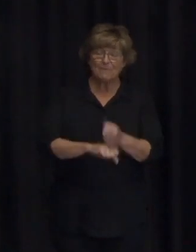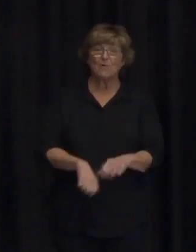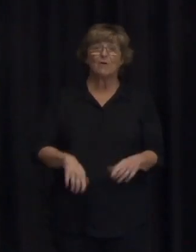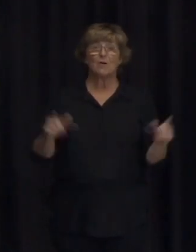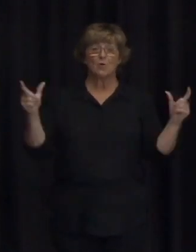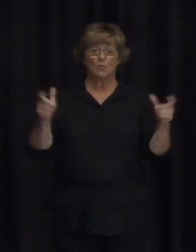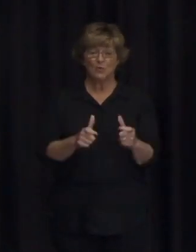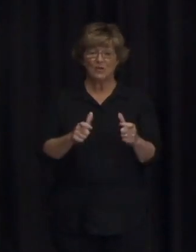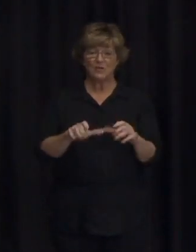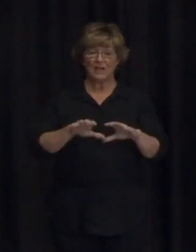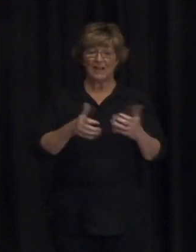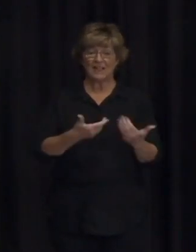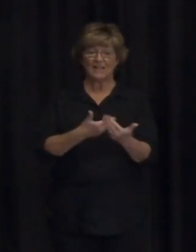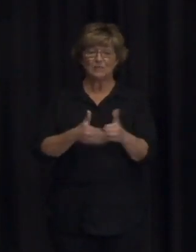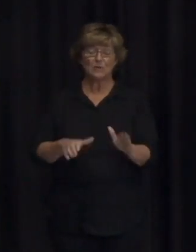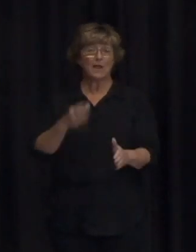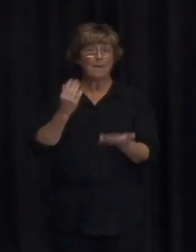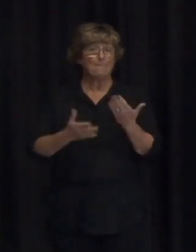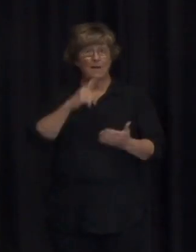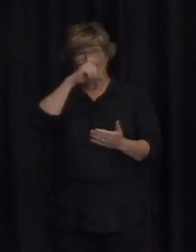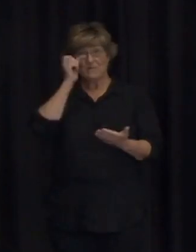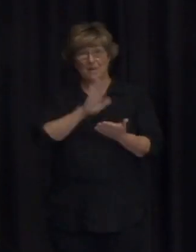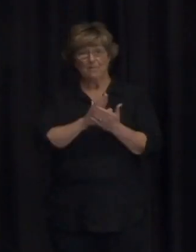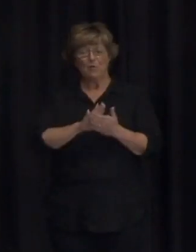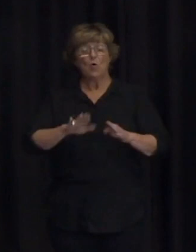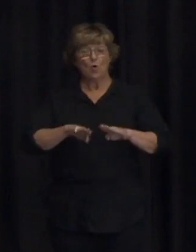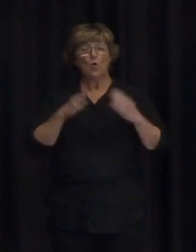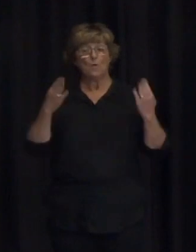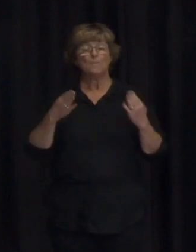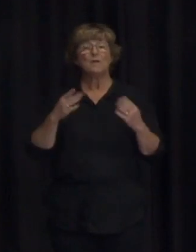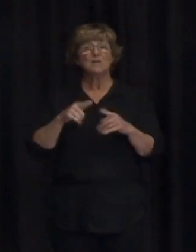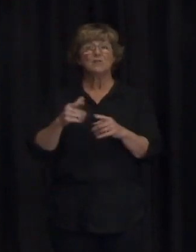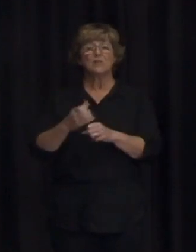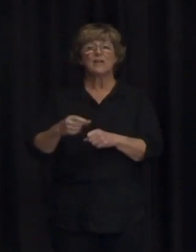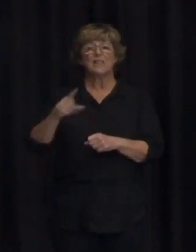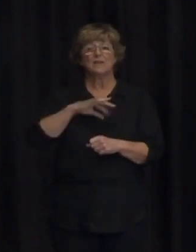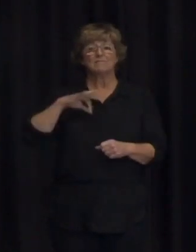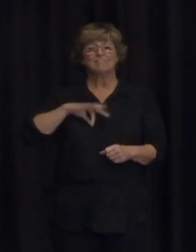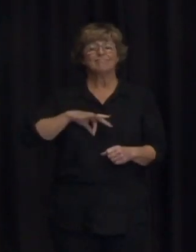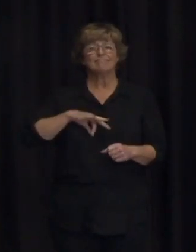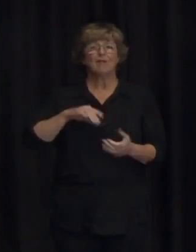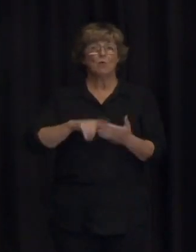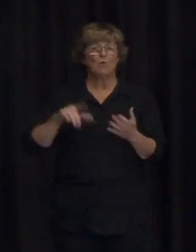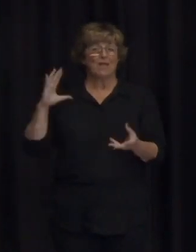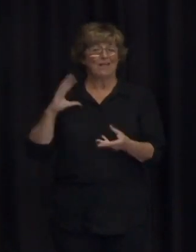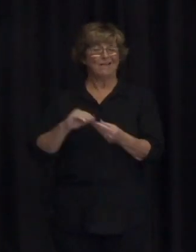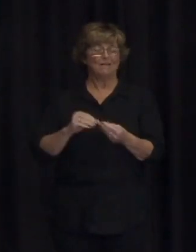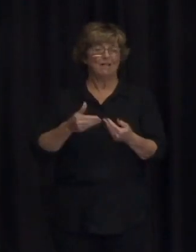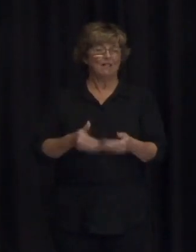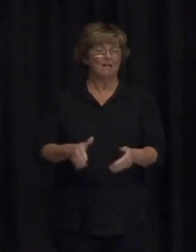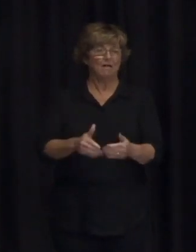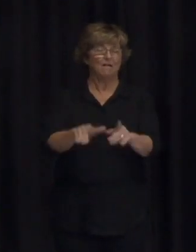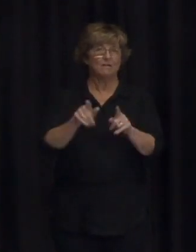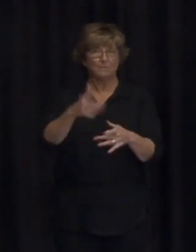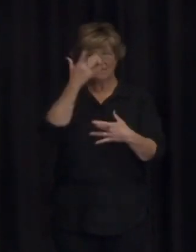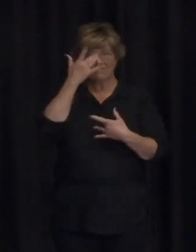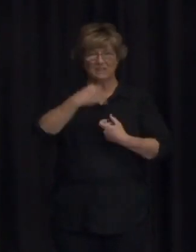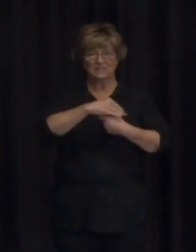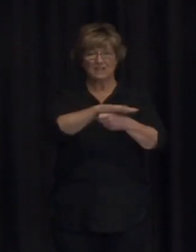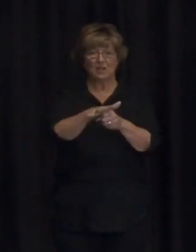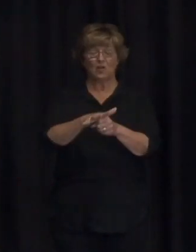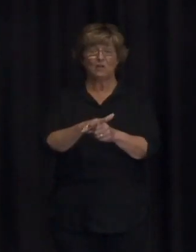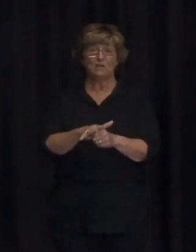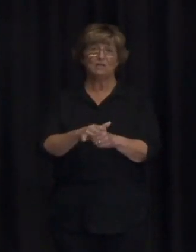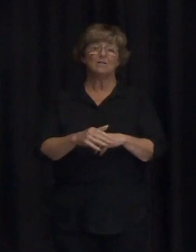size, and summer school where necessary, and help our students regain much of what they have lost during this pandemic. All in